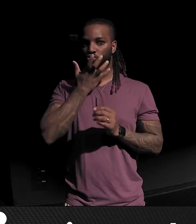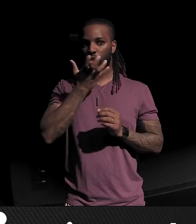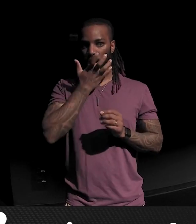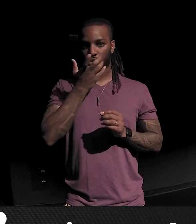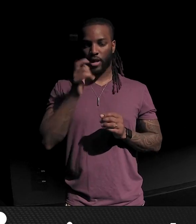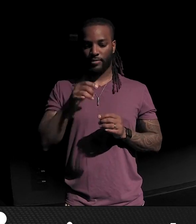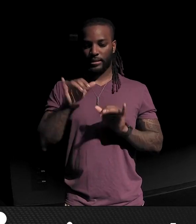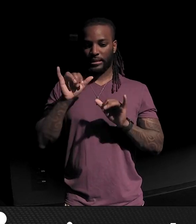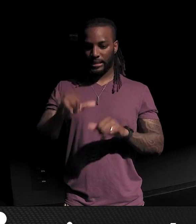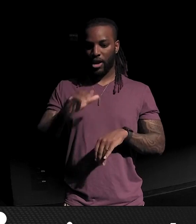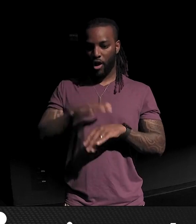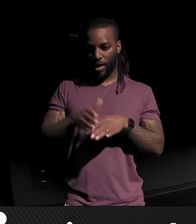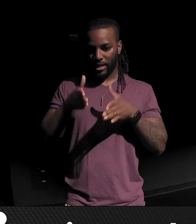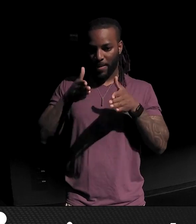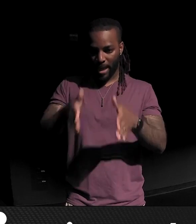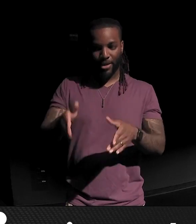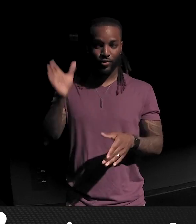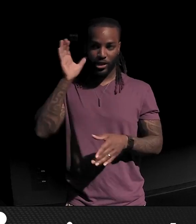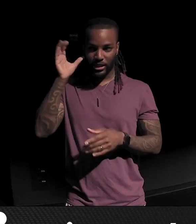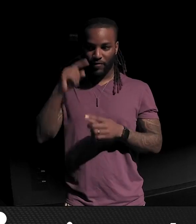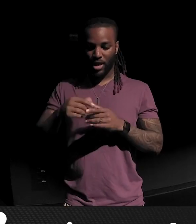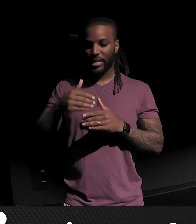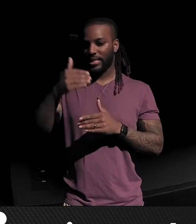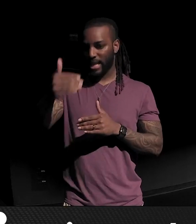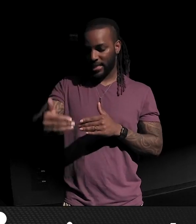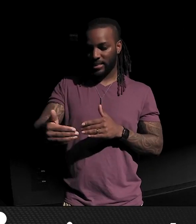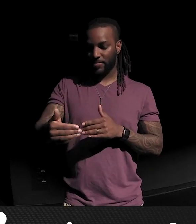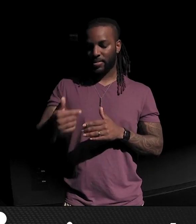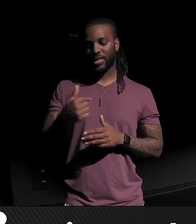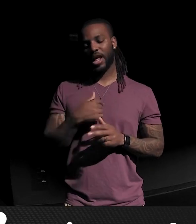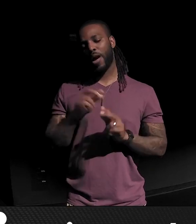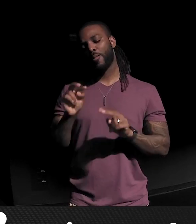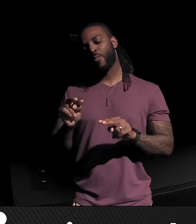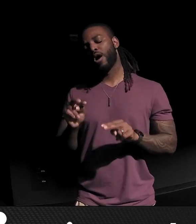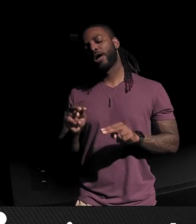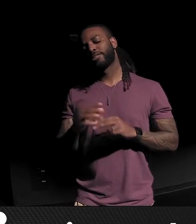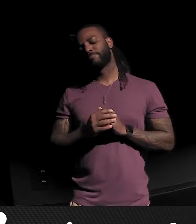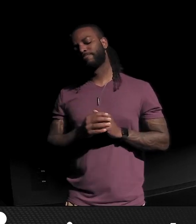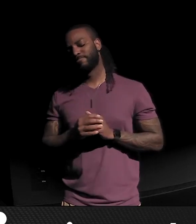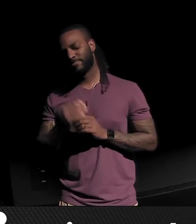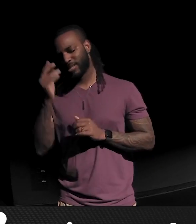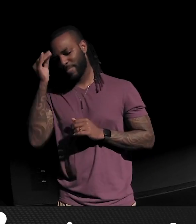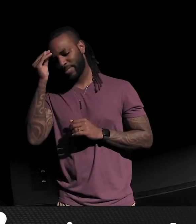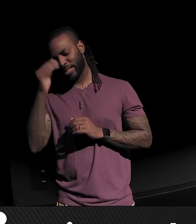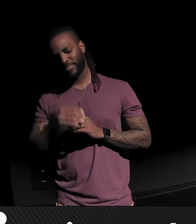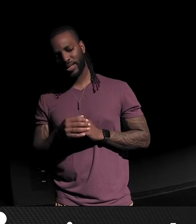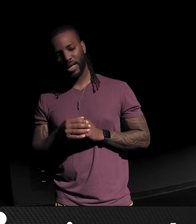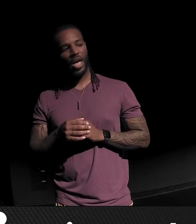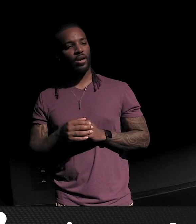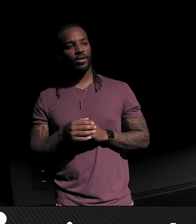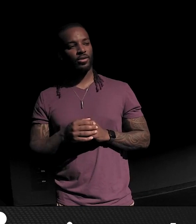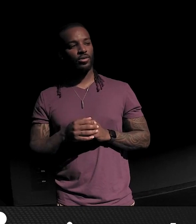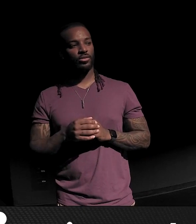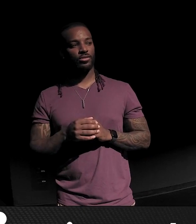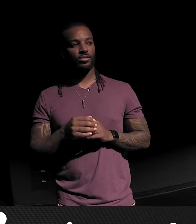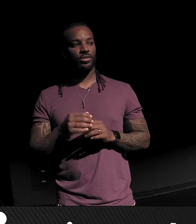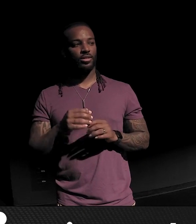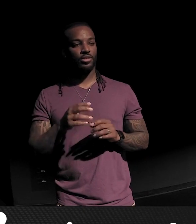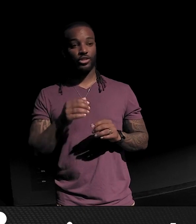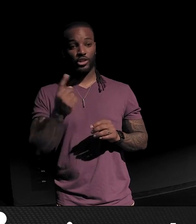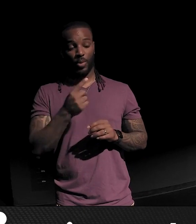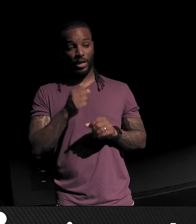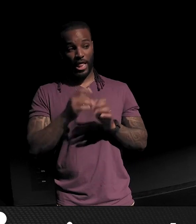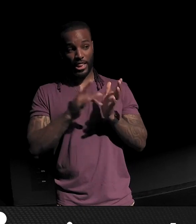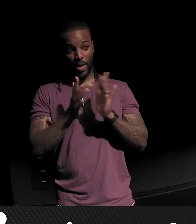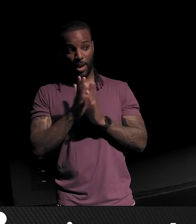path of righteousness so they can listen for the next step. And I'm watching all this and thinking about it, and I said, hey, nobody better get their Bibles out and read to us Psalm 23,